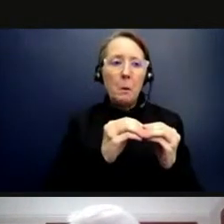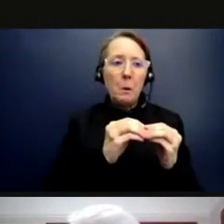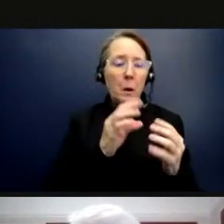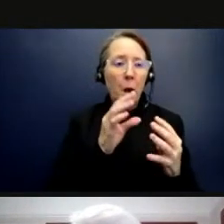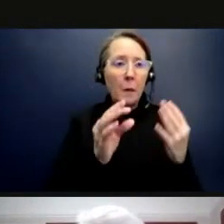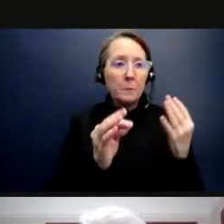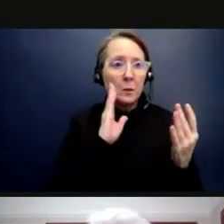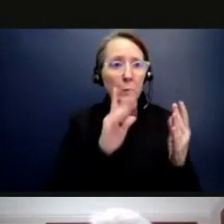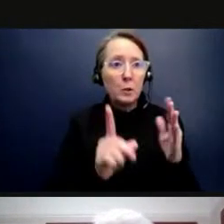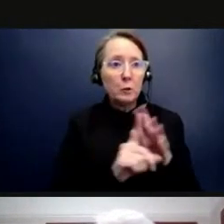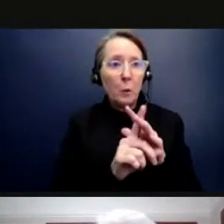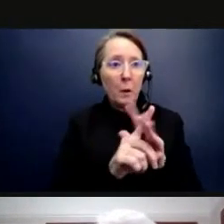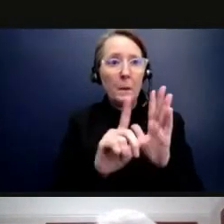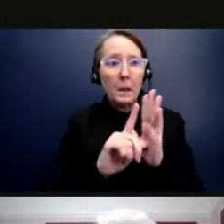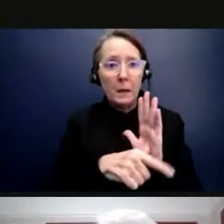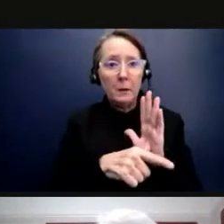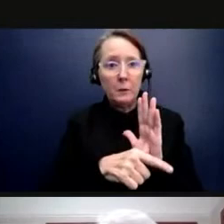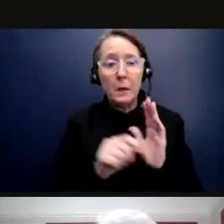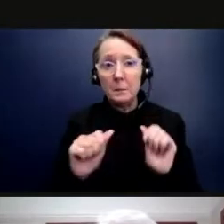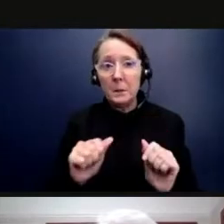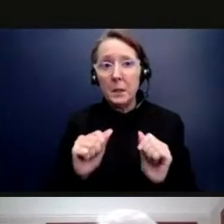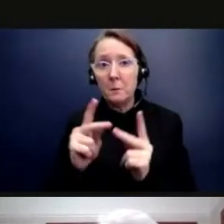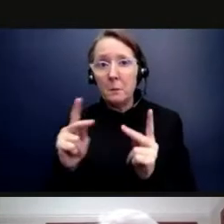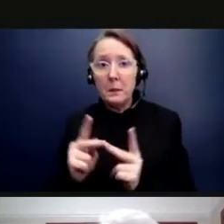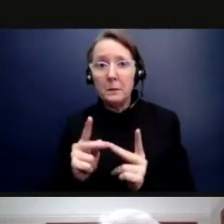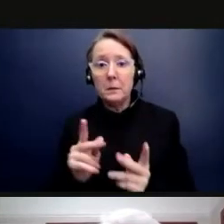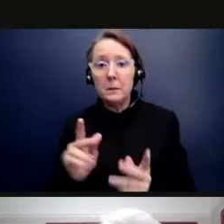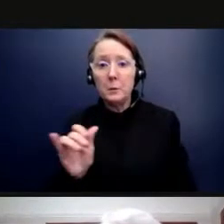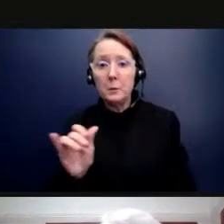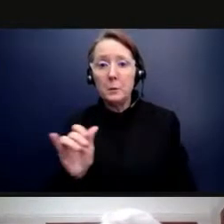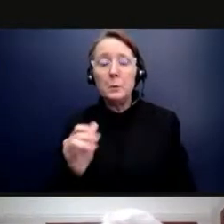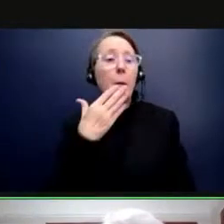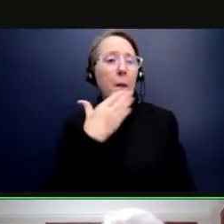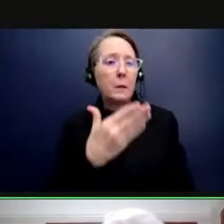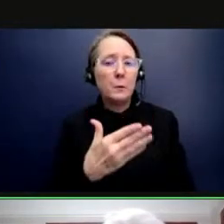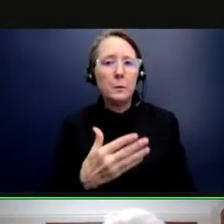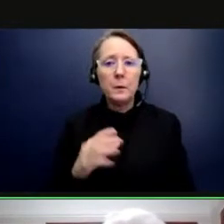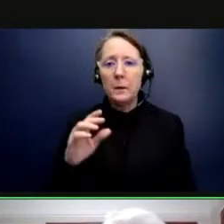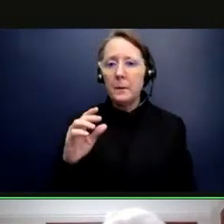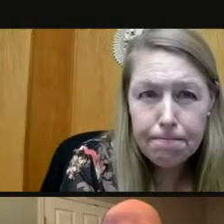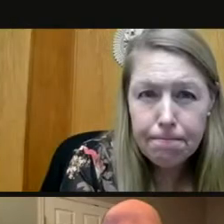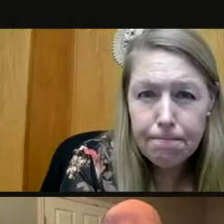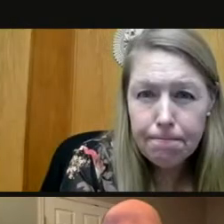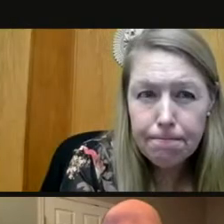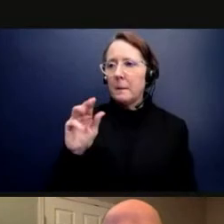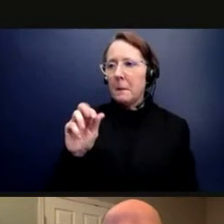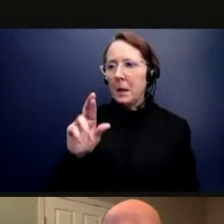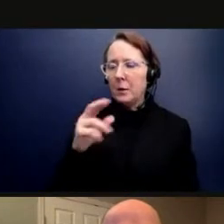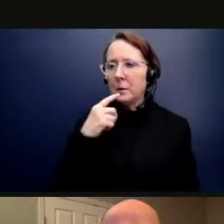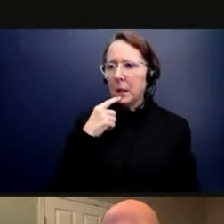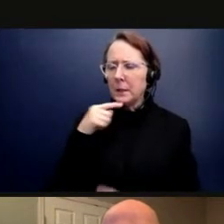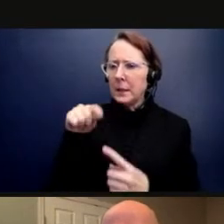potentials in the future. So thank you. Gretchen, is this laid out somewhere